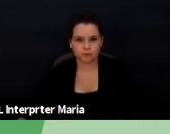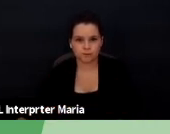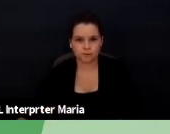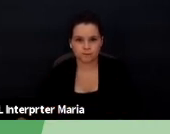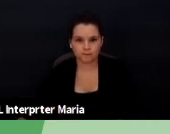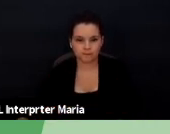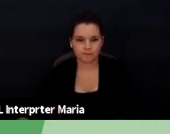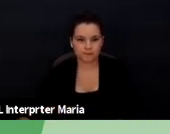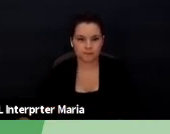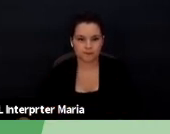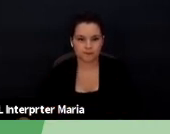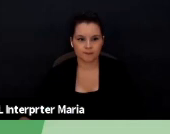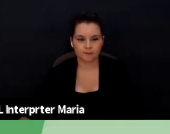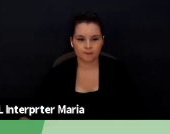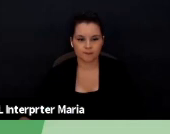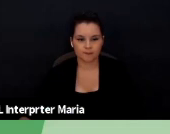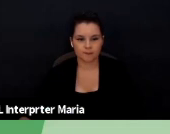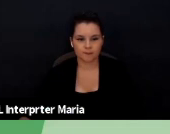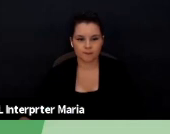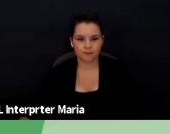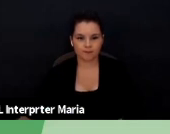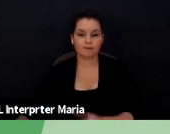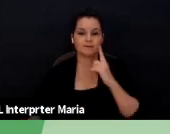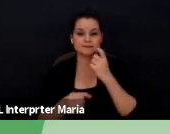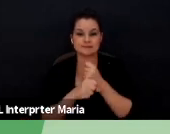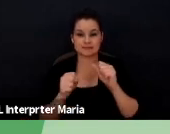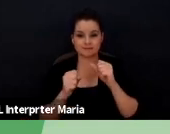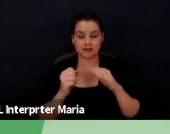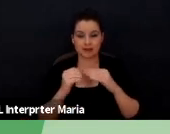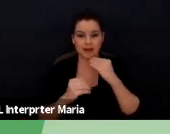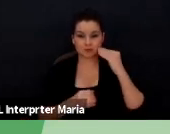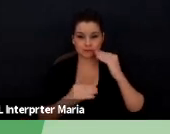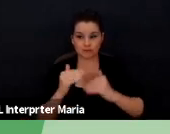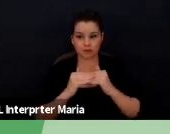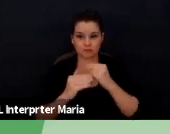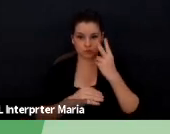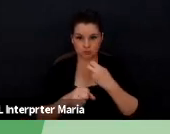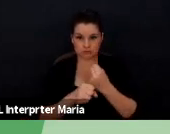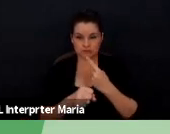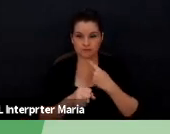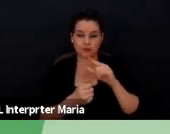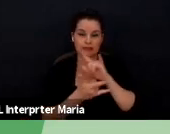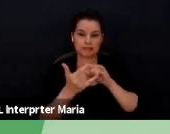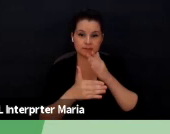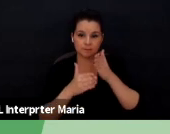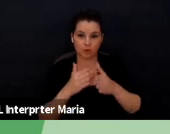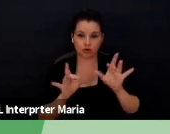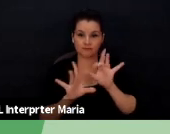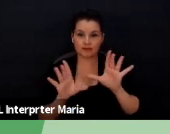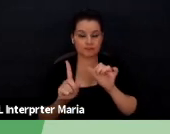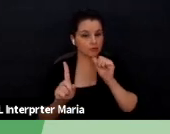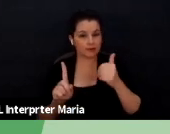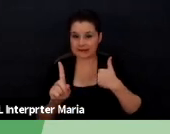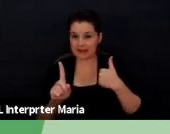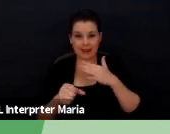A, transitional housing units provide safe housing for up to 2 years for survivors of intimate partner violence, but there are not enough units